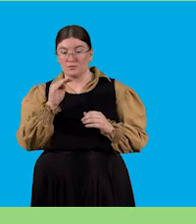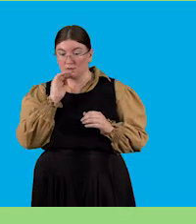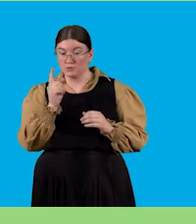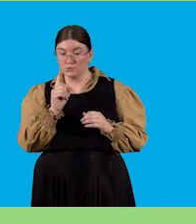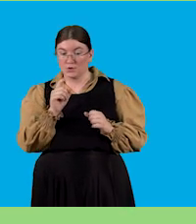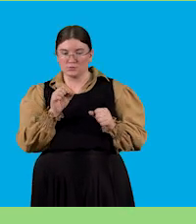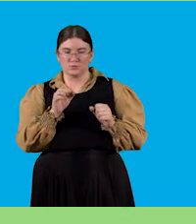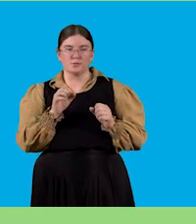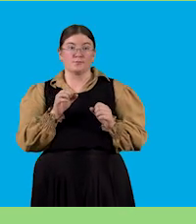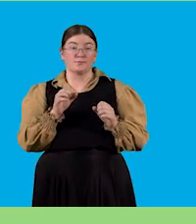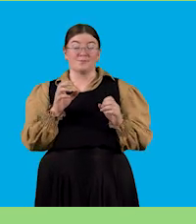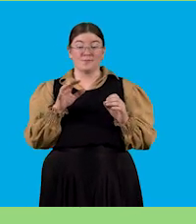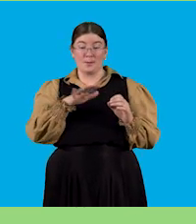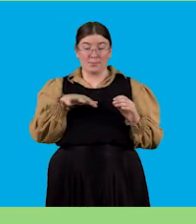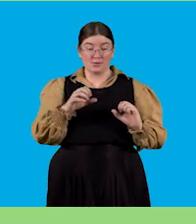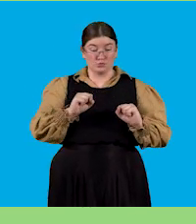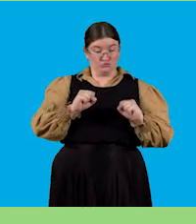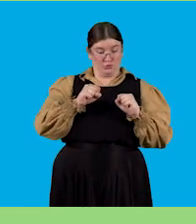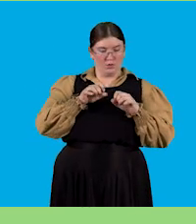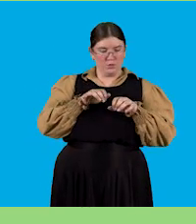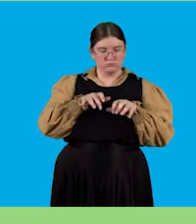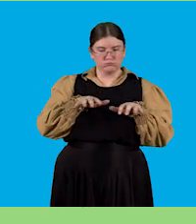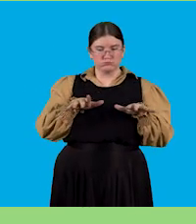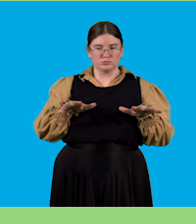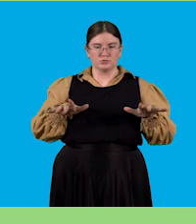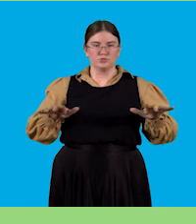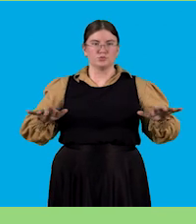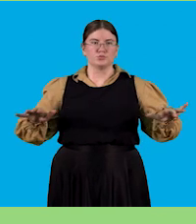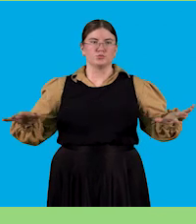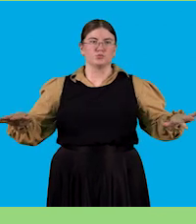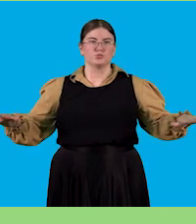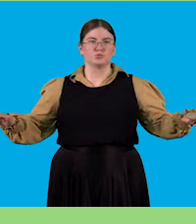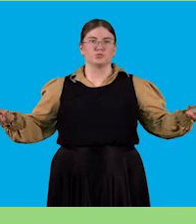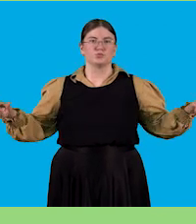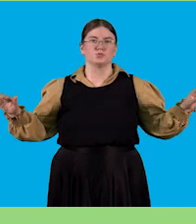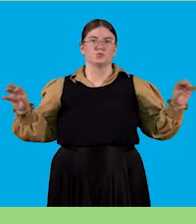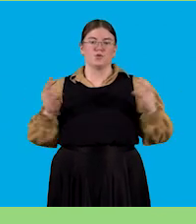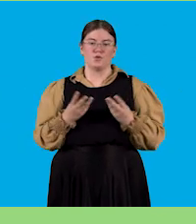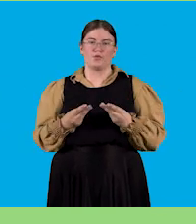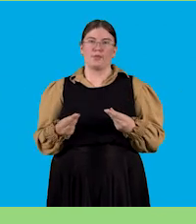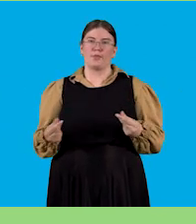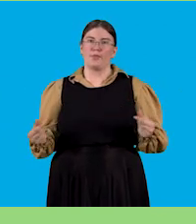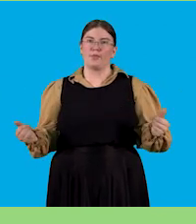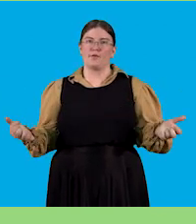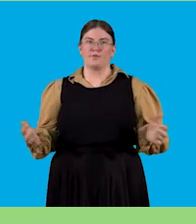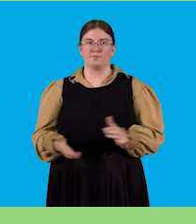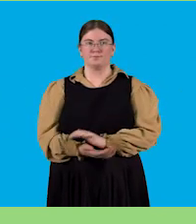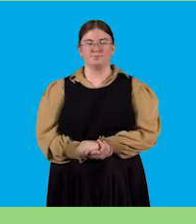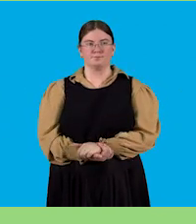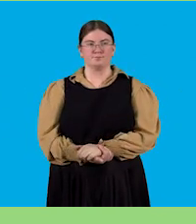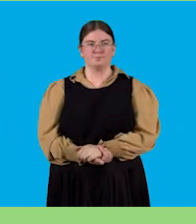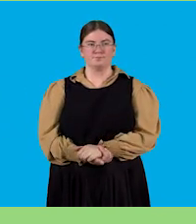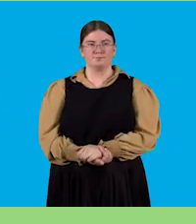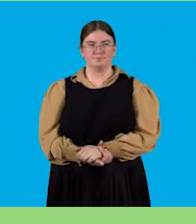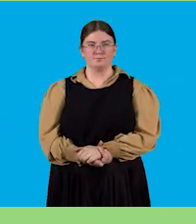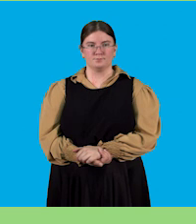of particles from an area of high concentration to an area of low concentration.